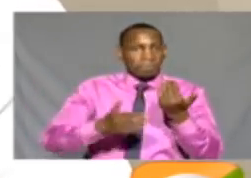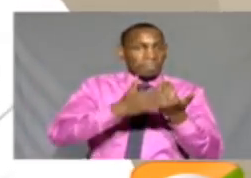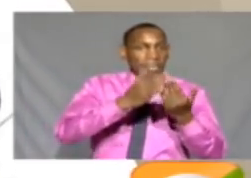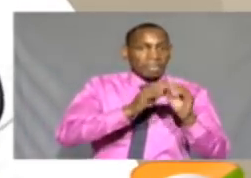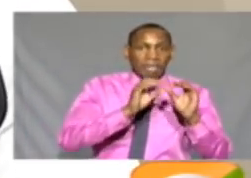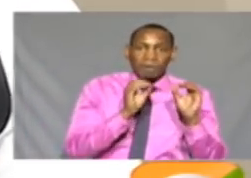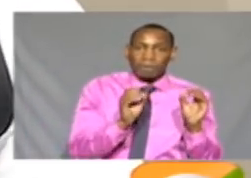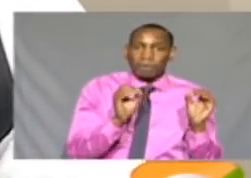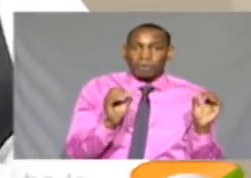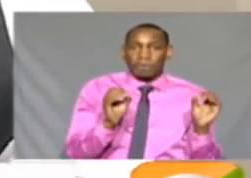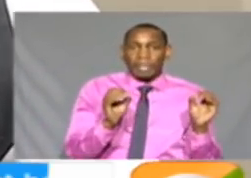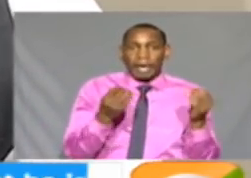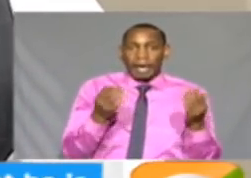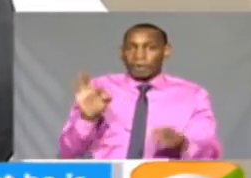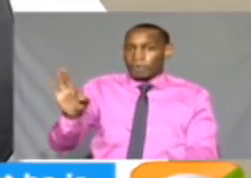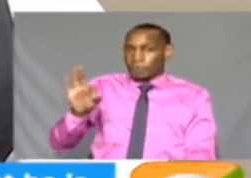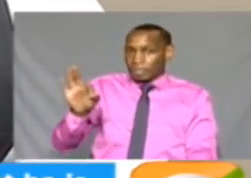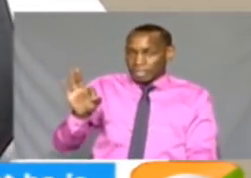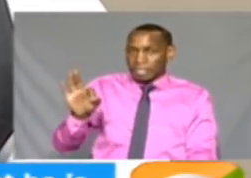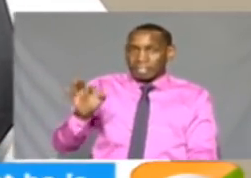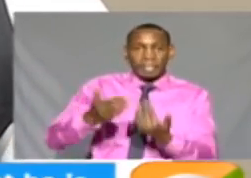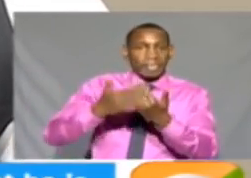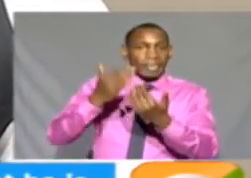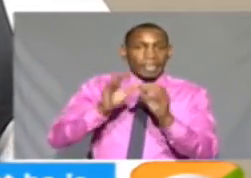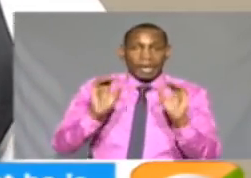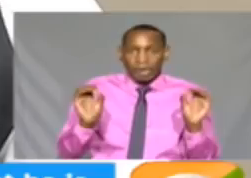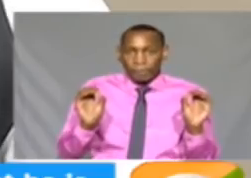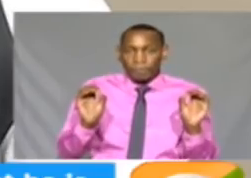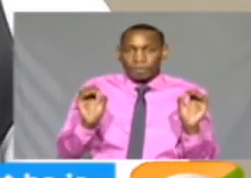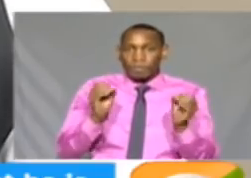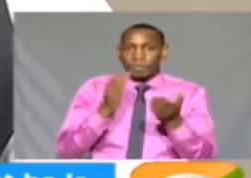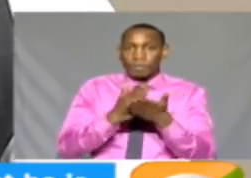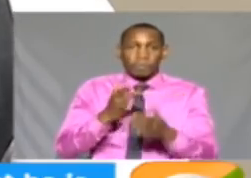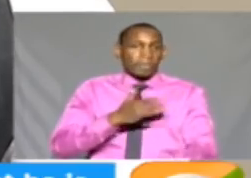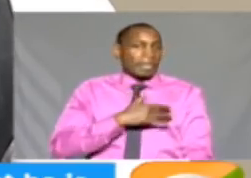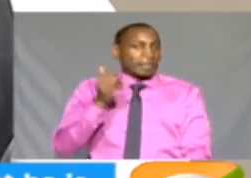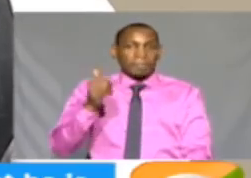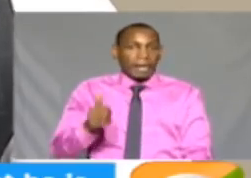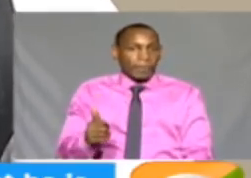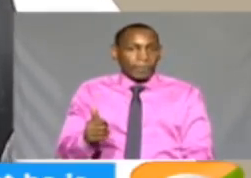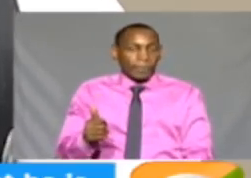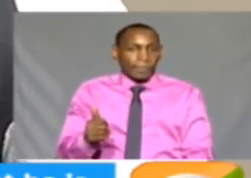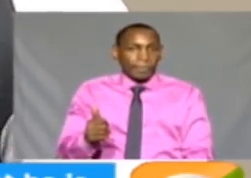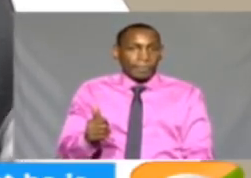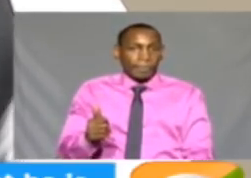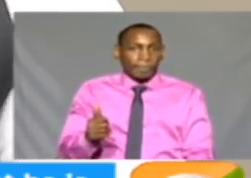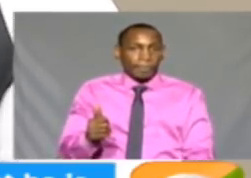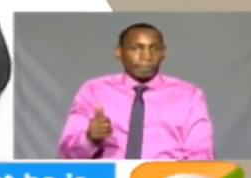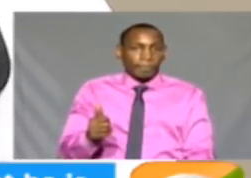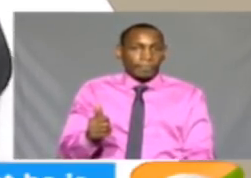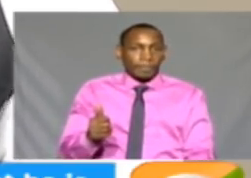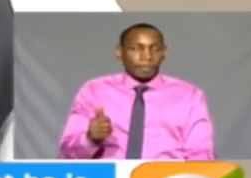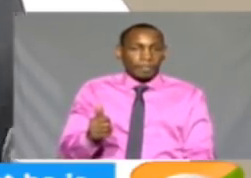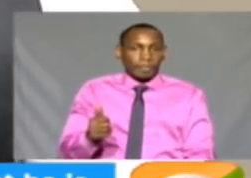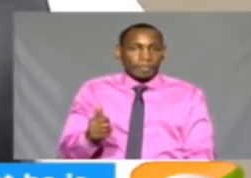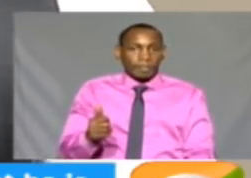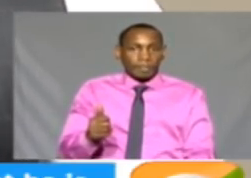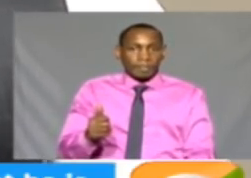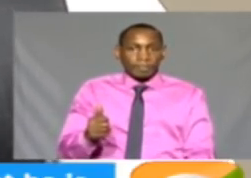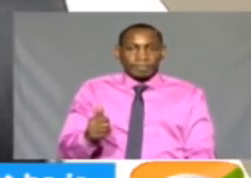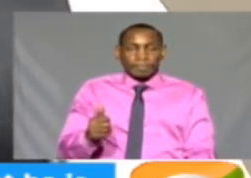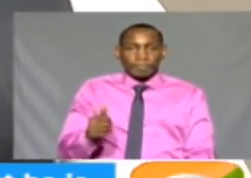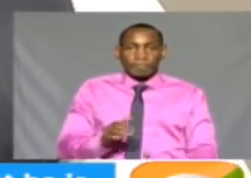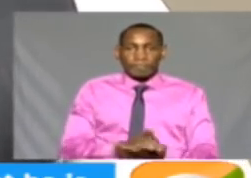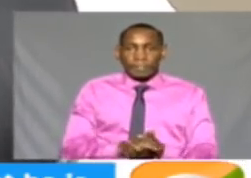these gentlemen be? How heartless can they be? What does it take to just tell the